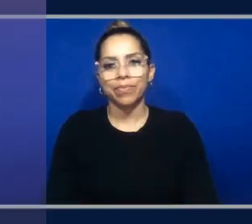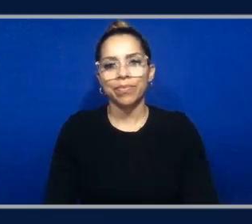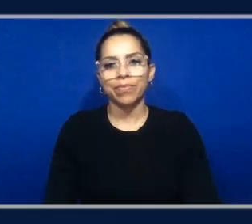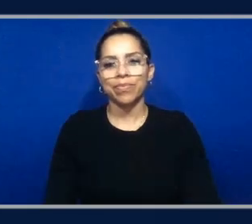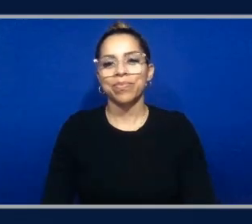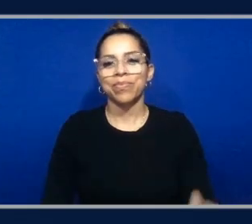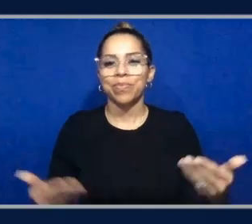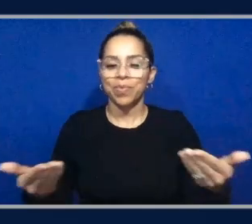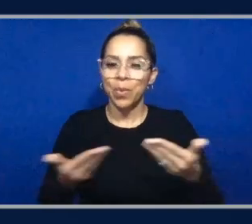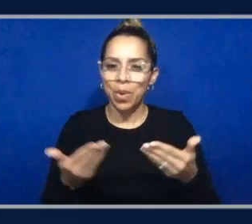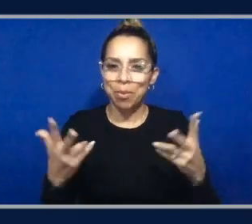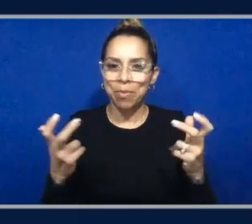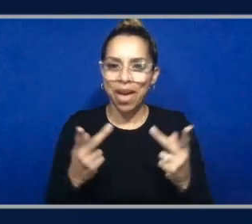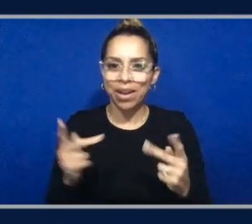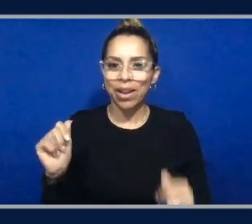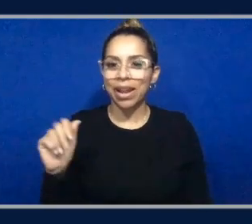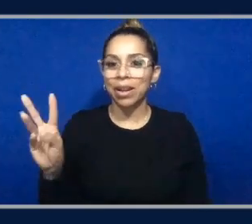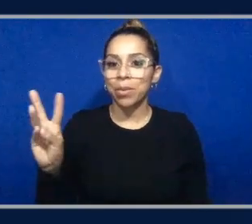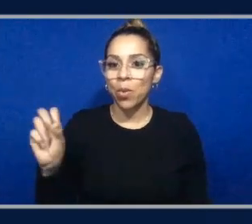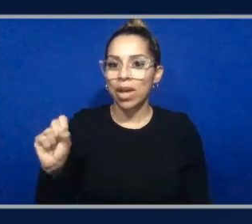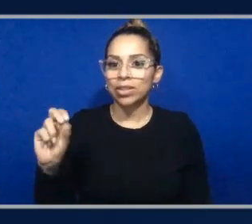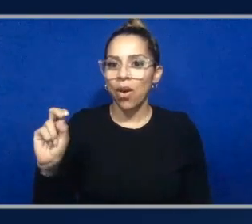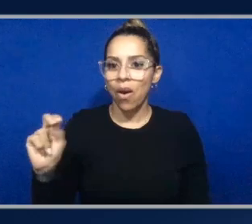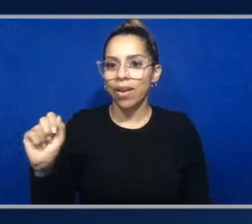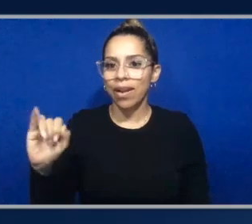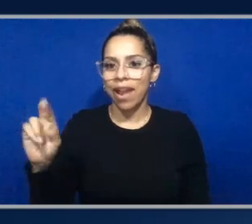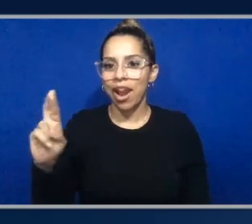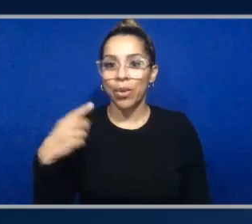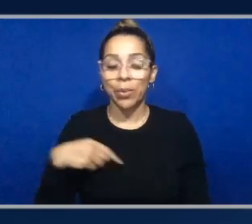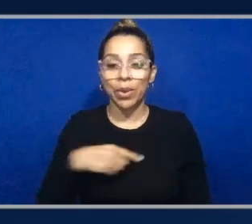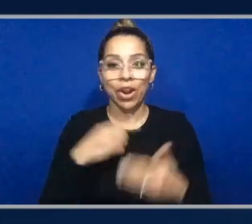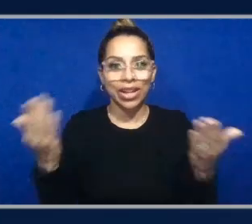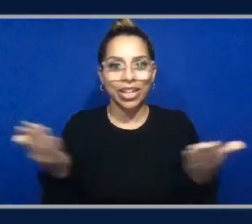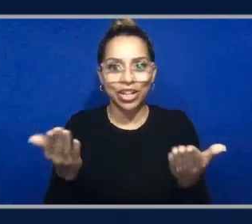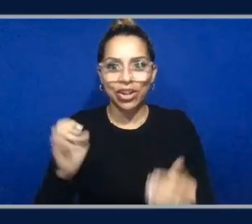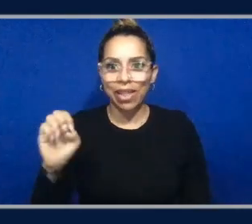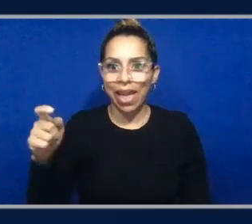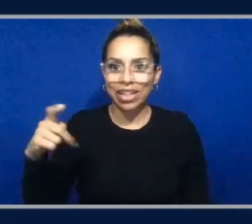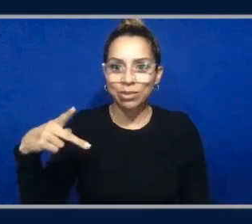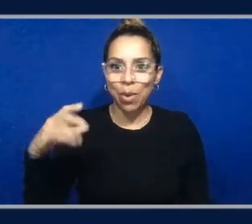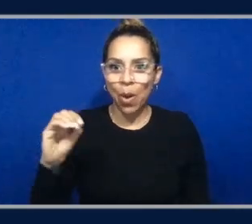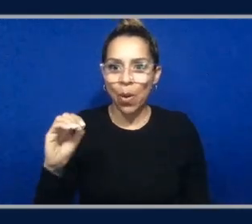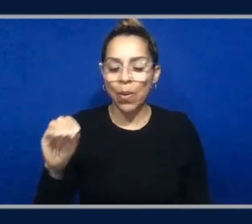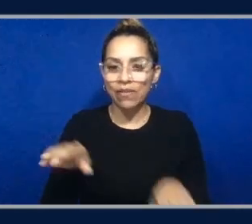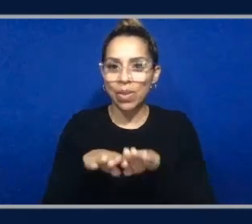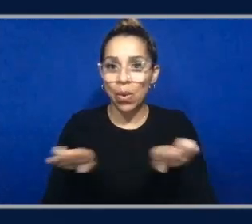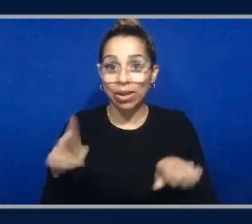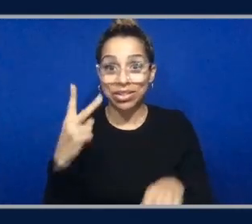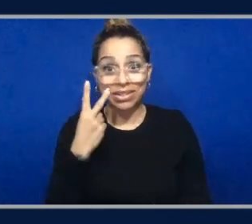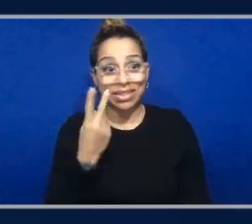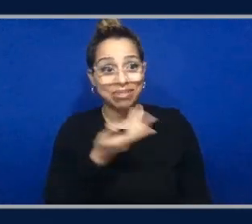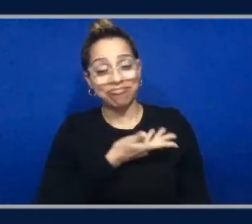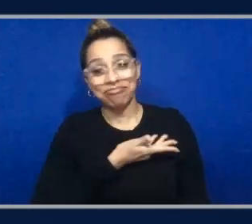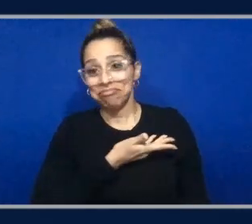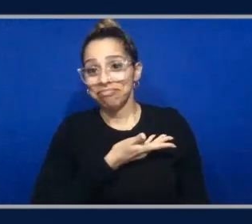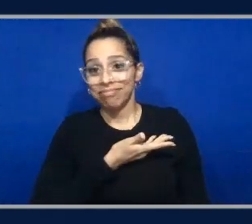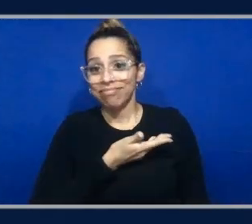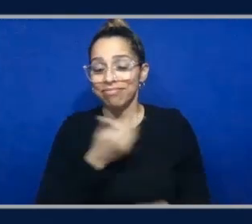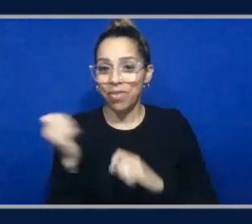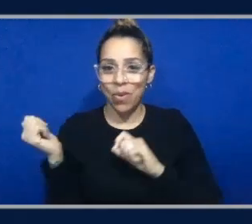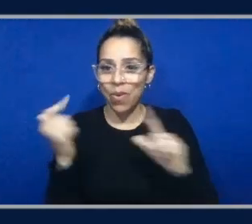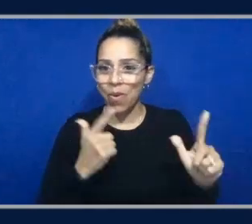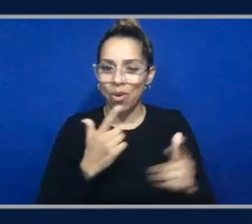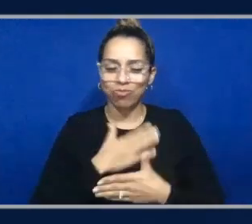Welcome back to AWS On Air. We are here on the expo floor. As you can see, everyone's having the time of their lives, roaming